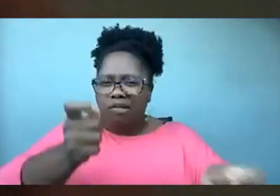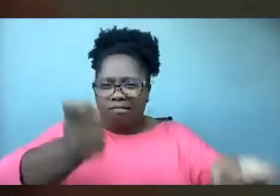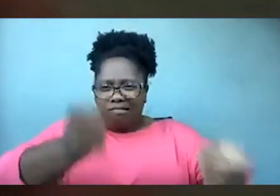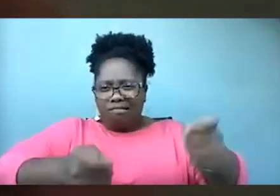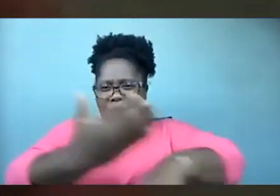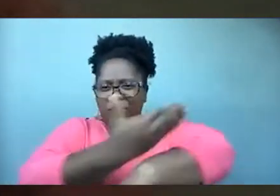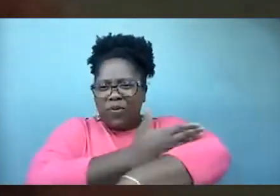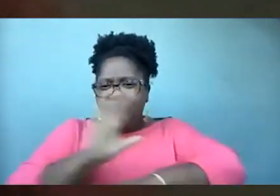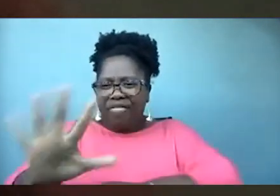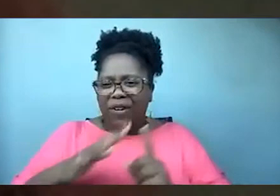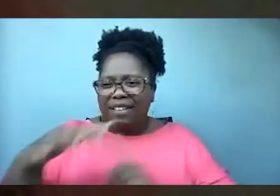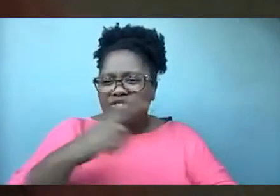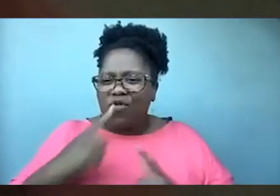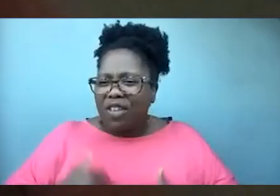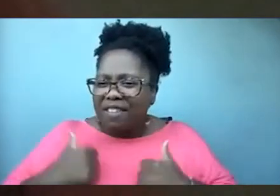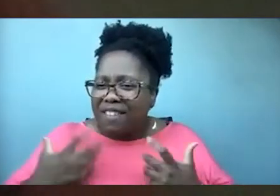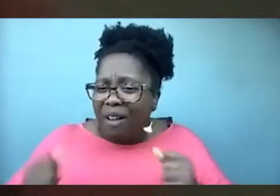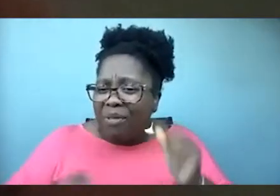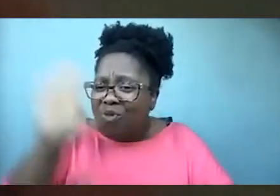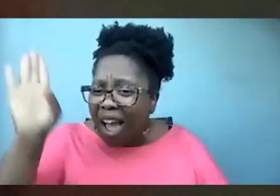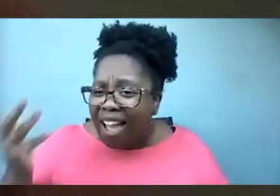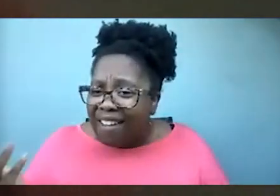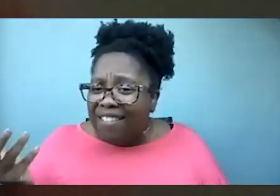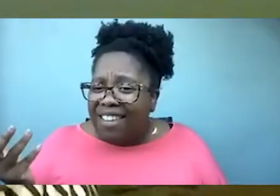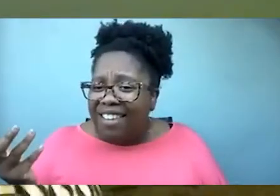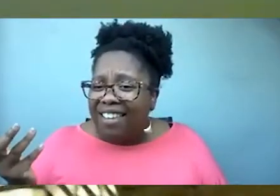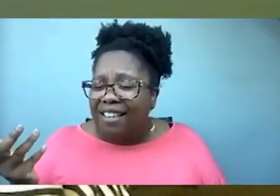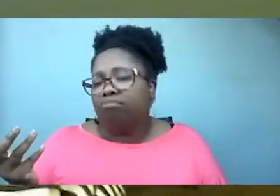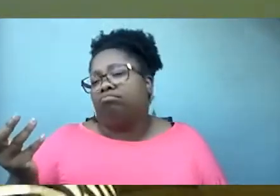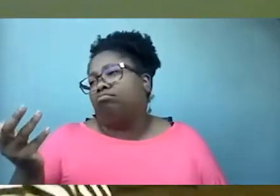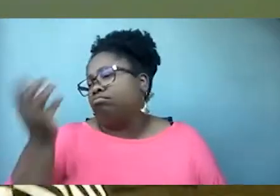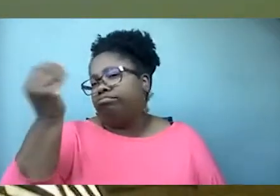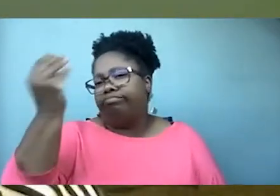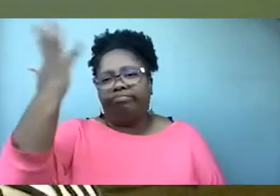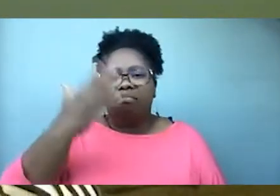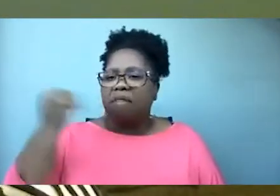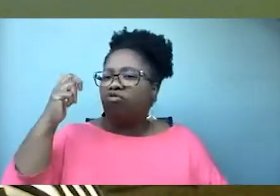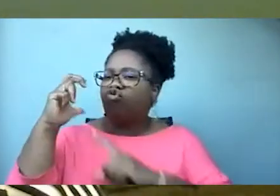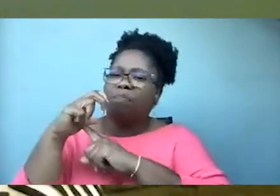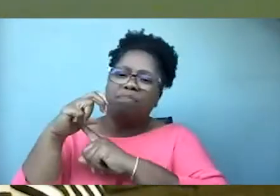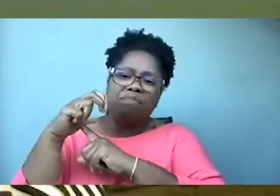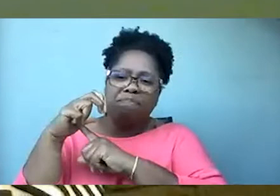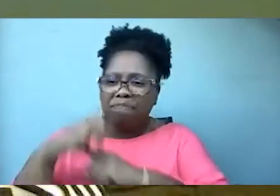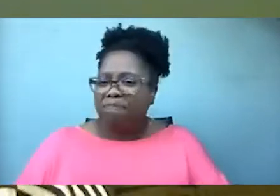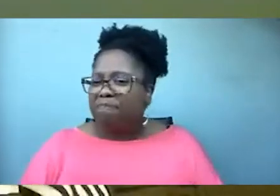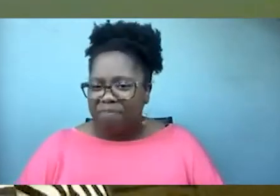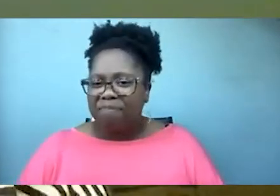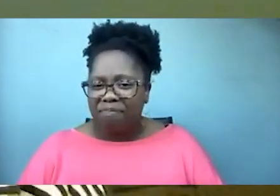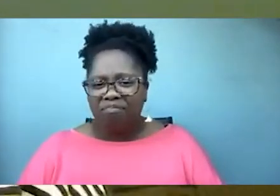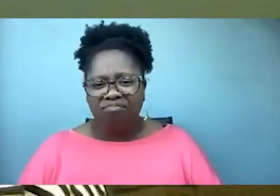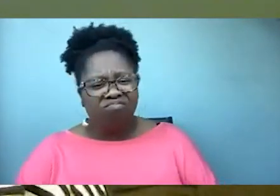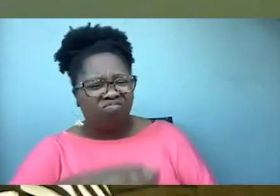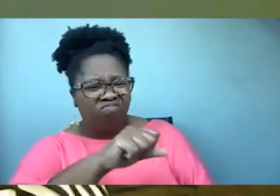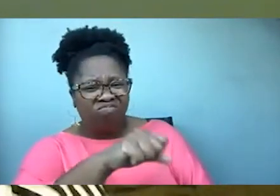nothing better than that. Yeah. I think that some of the biggest, and I hope what's clear in our